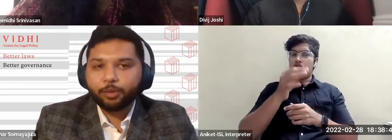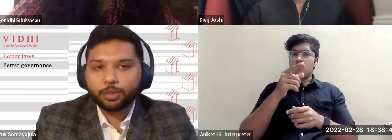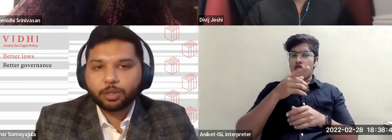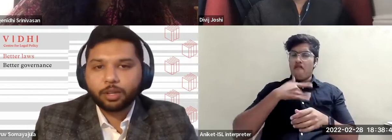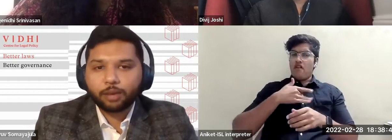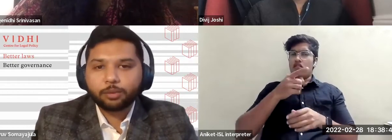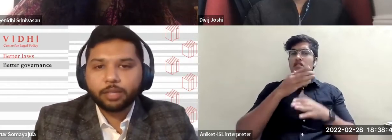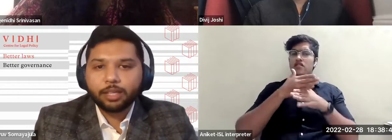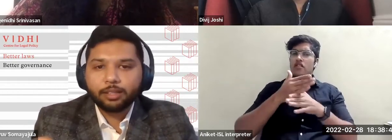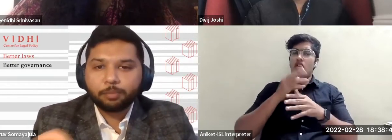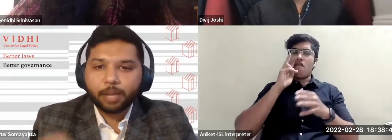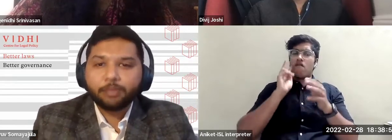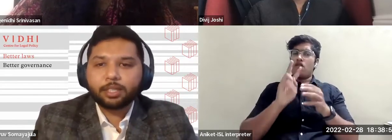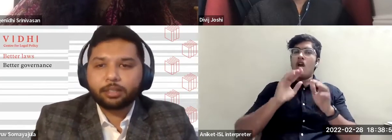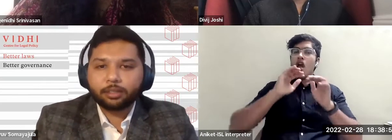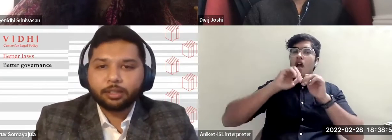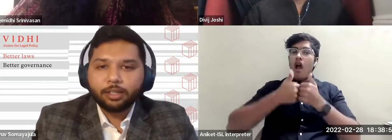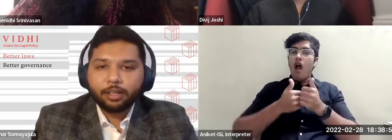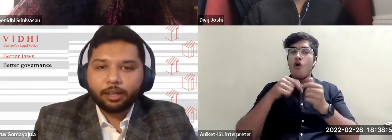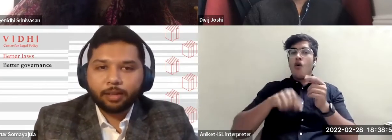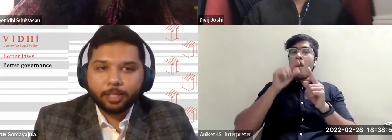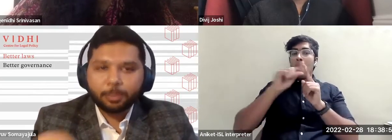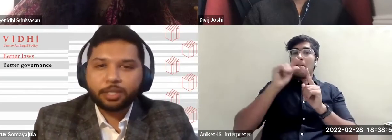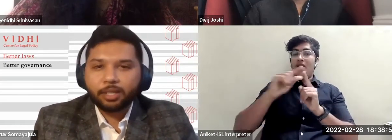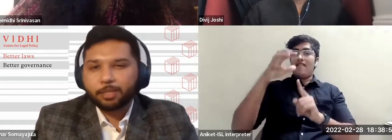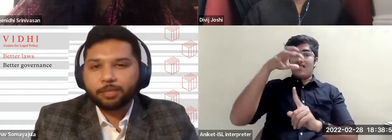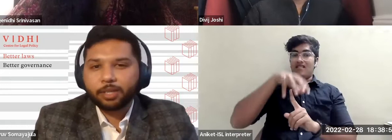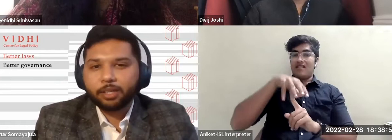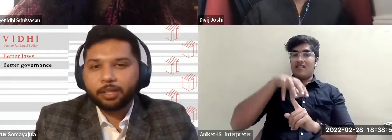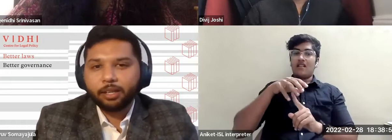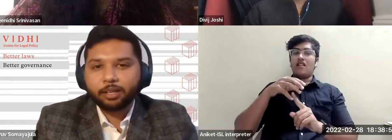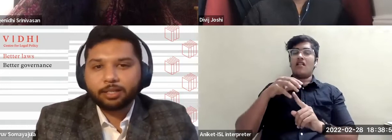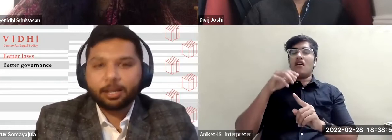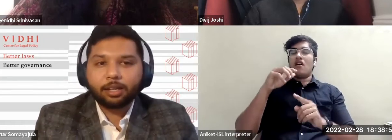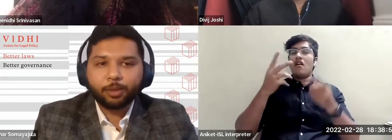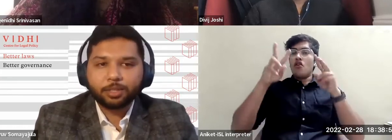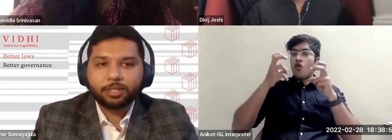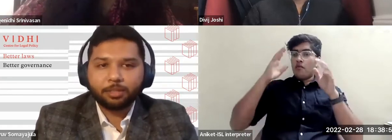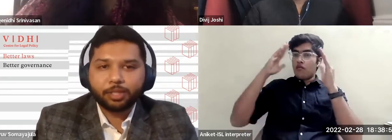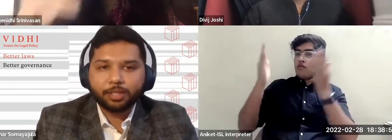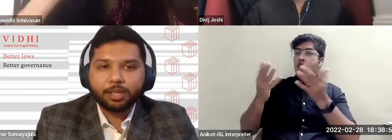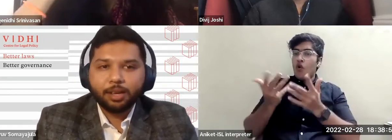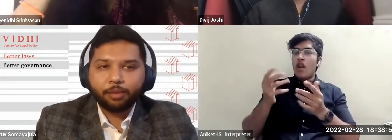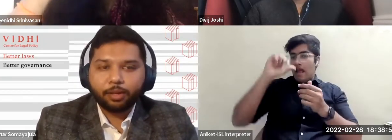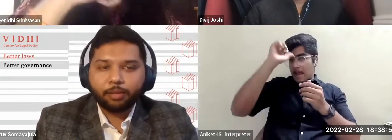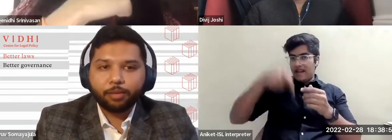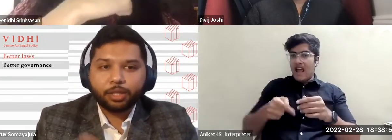share your views on how the private sector and specifically India's startup ecosystem, which